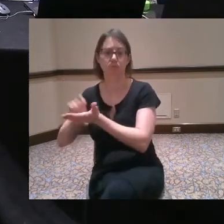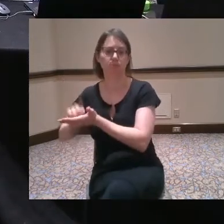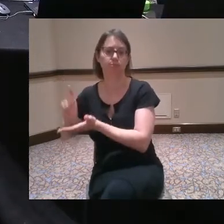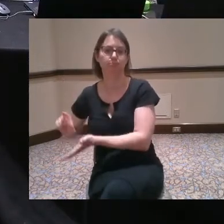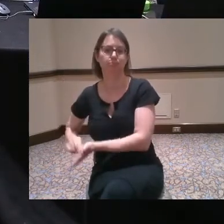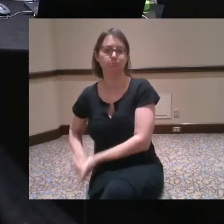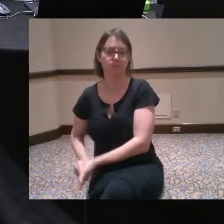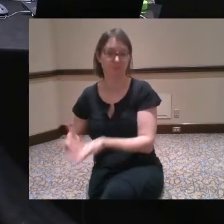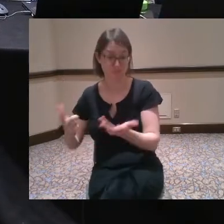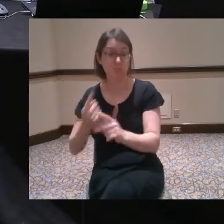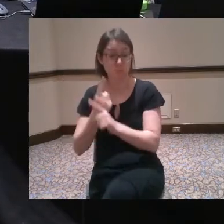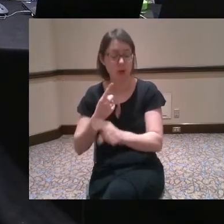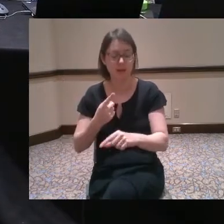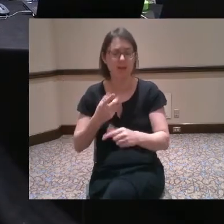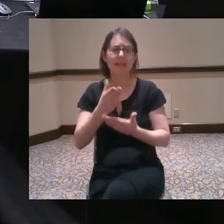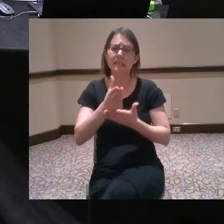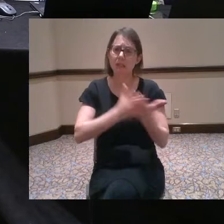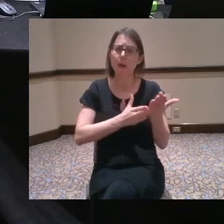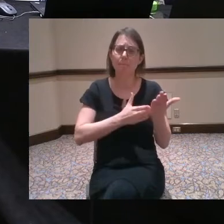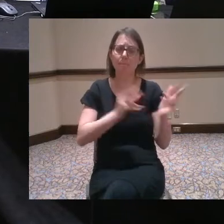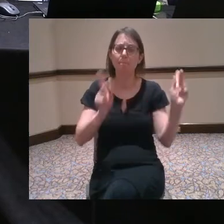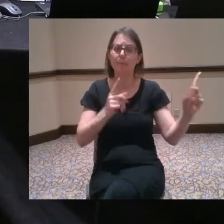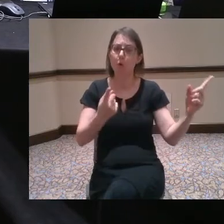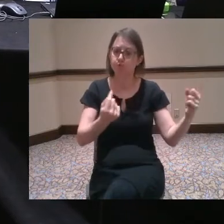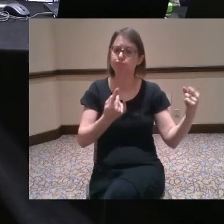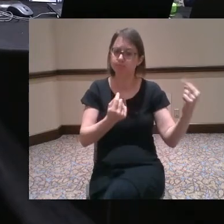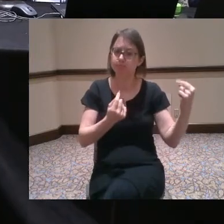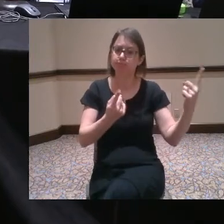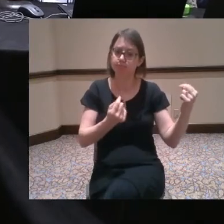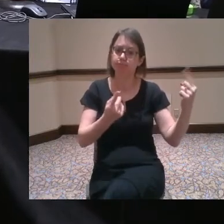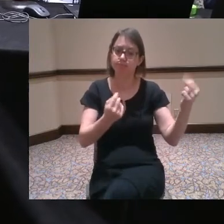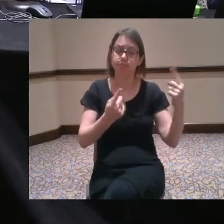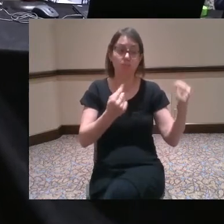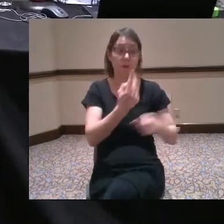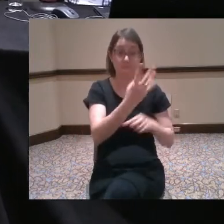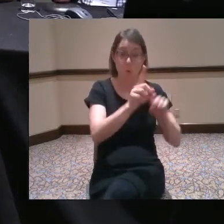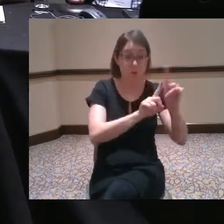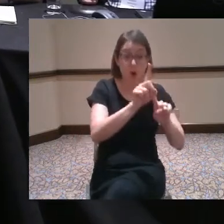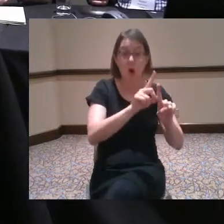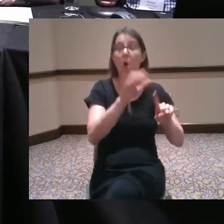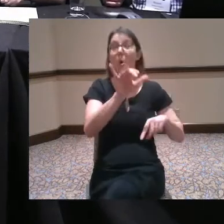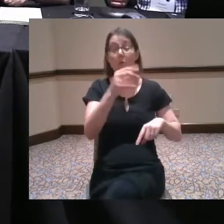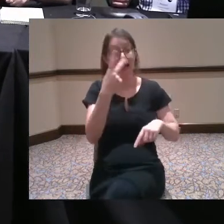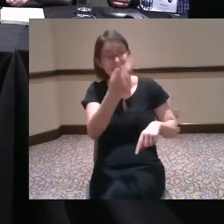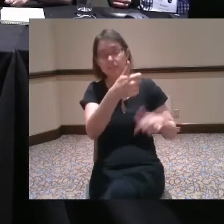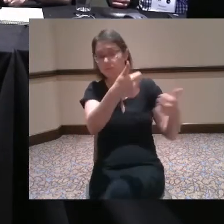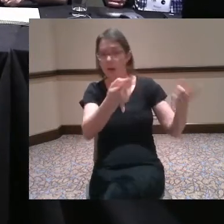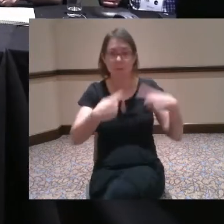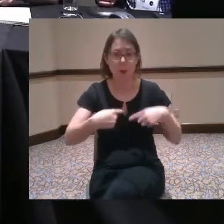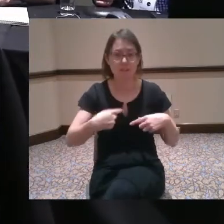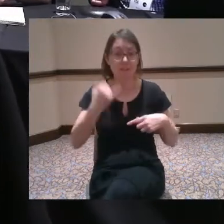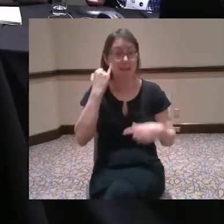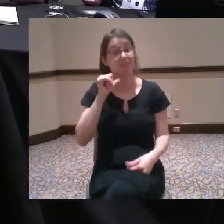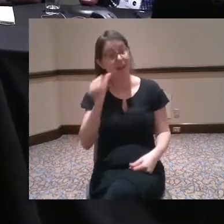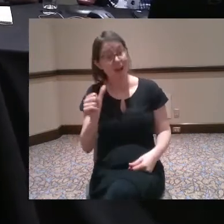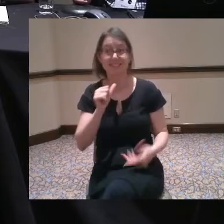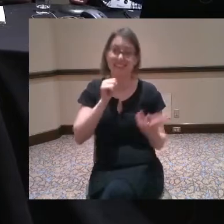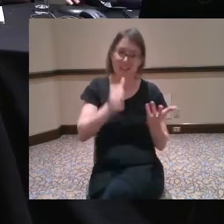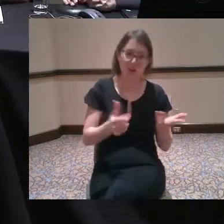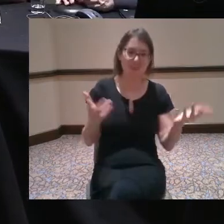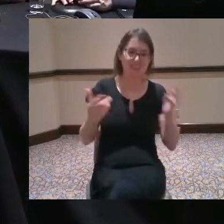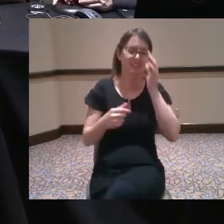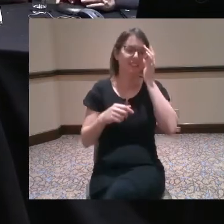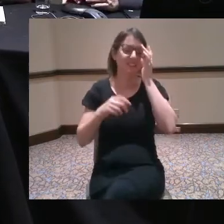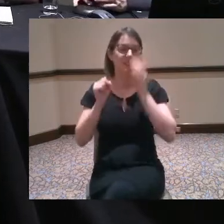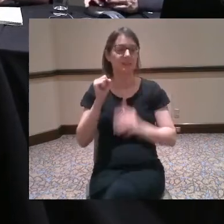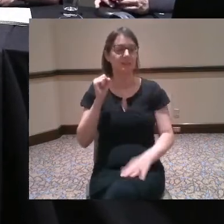those patrons who are, you know, our fair weather patrons who just look for 4 stars. And if they see 4 stars, they're going. And if they don't, they're not.